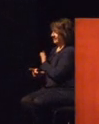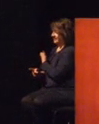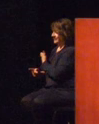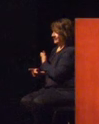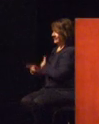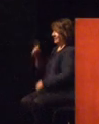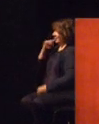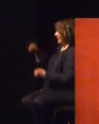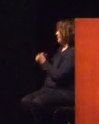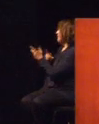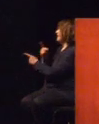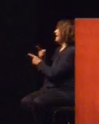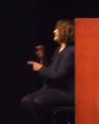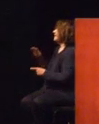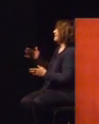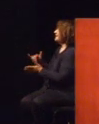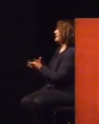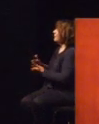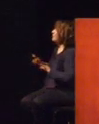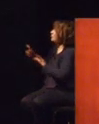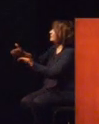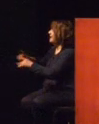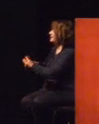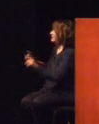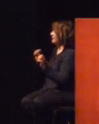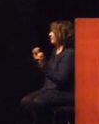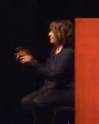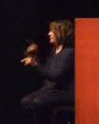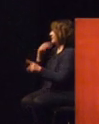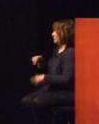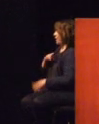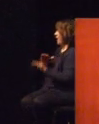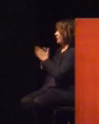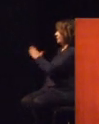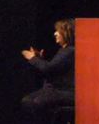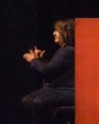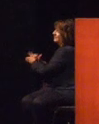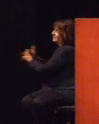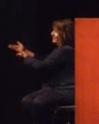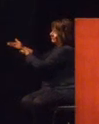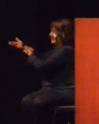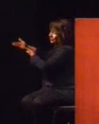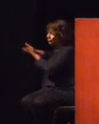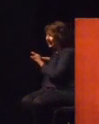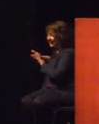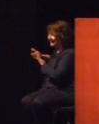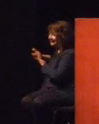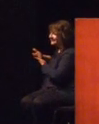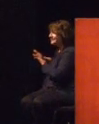and thinking about the kinds of things that would provide different opportunities for our community that would bring a